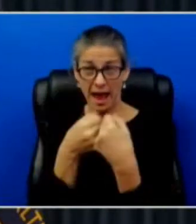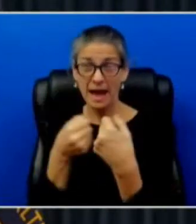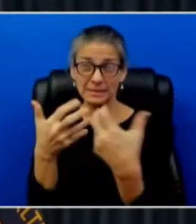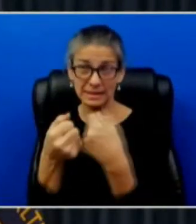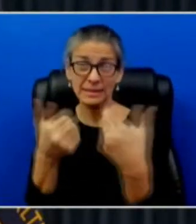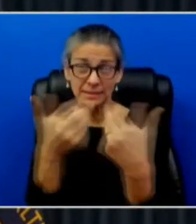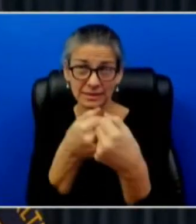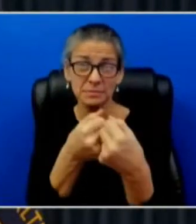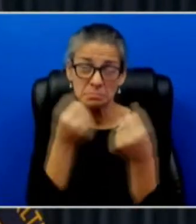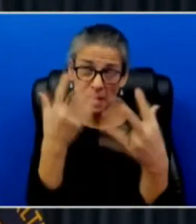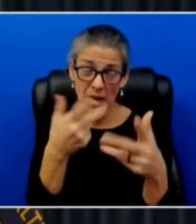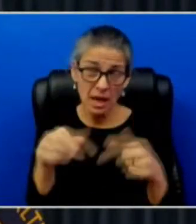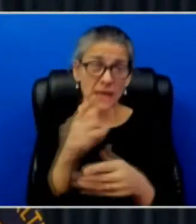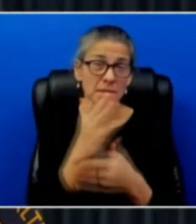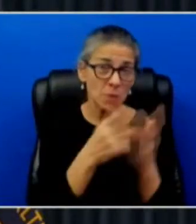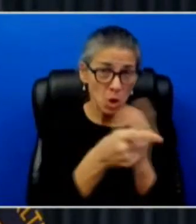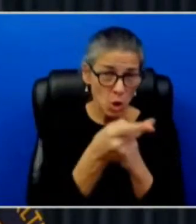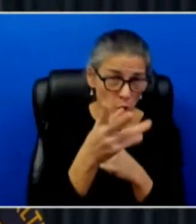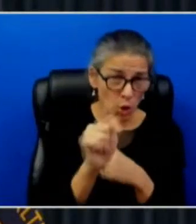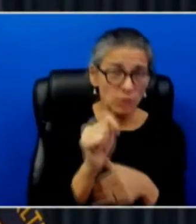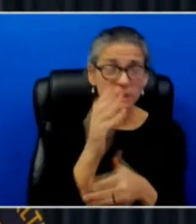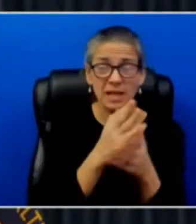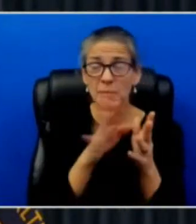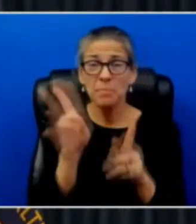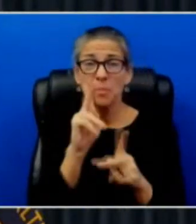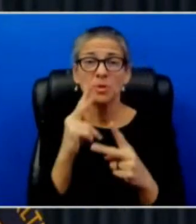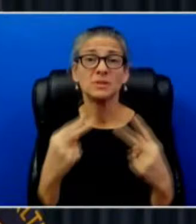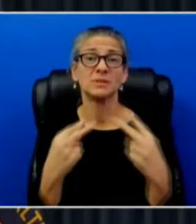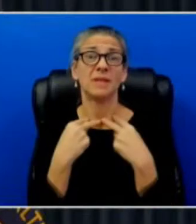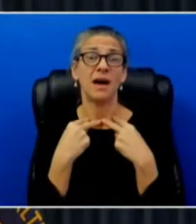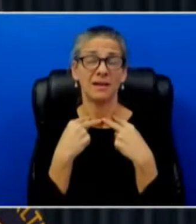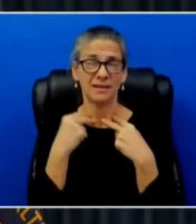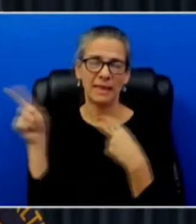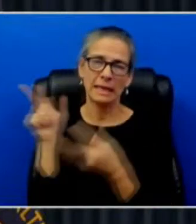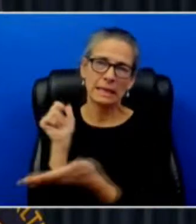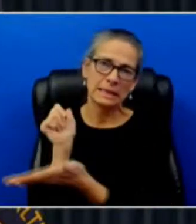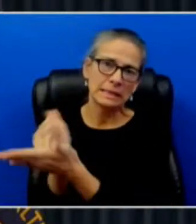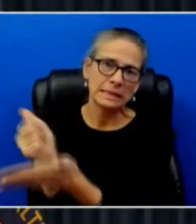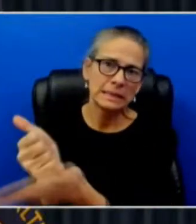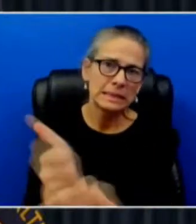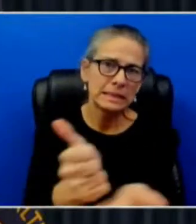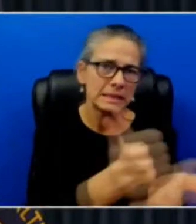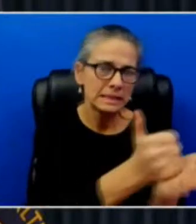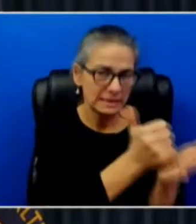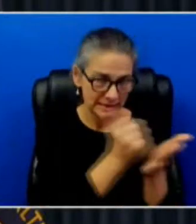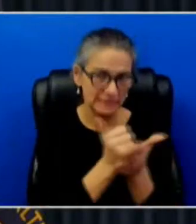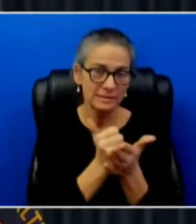over 280 stranded motorists have been helped. KSP dispatchers have answered